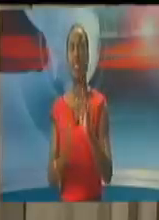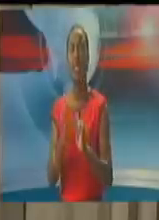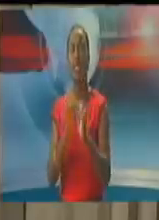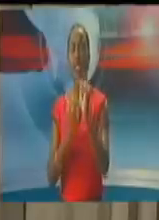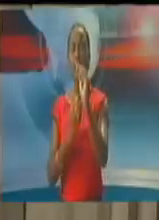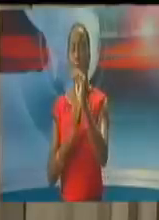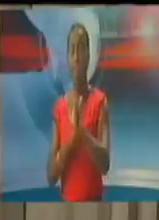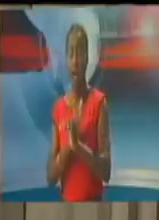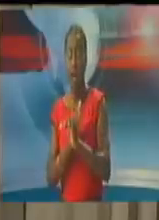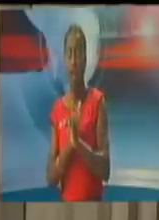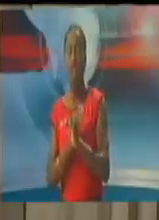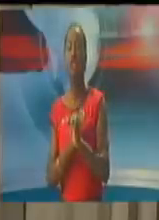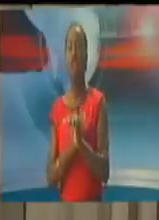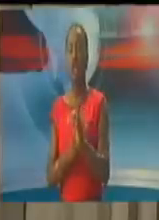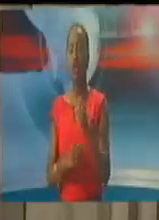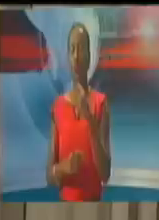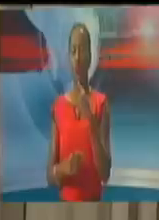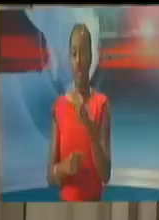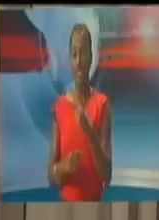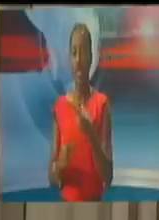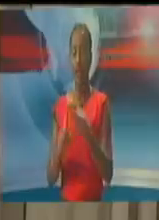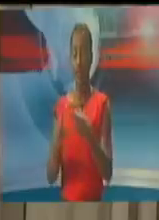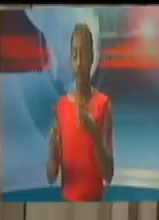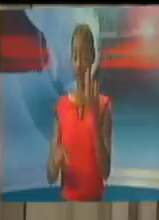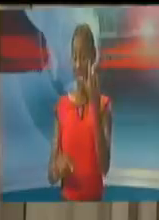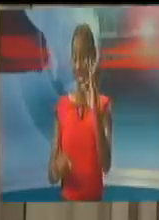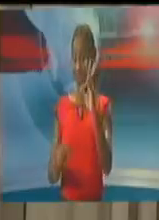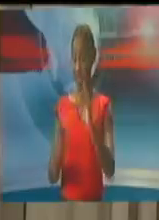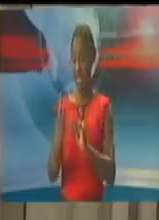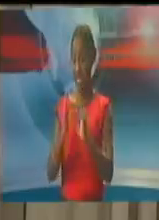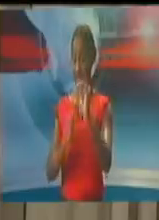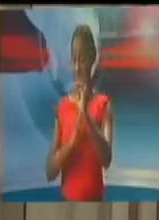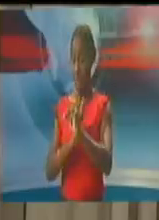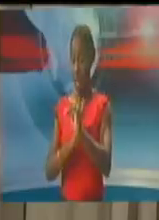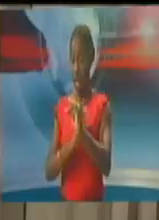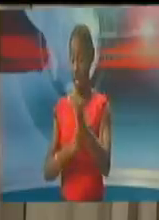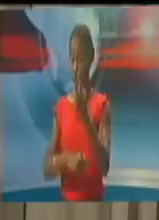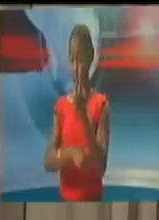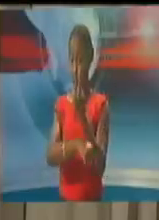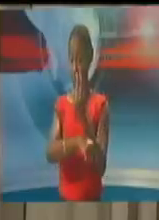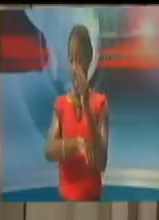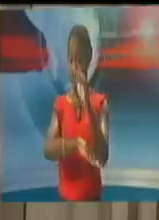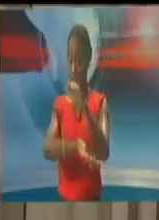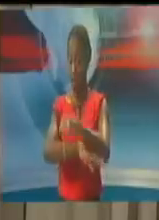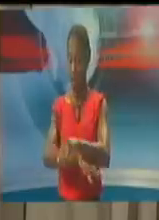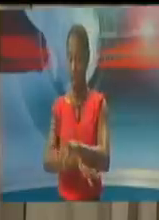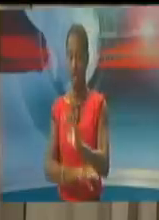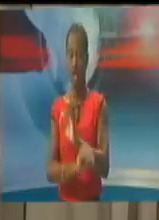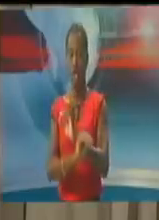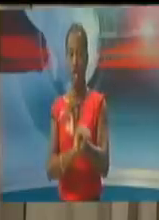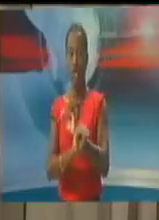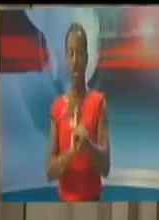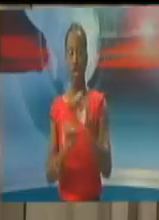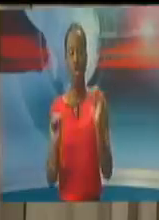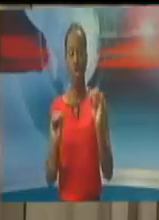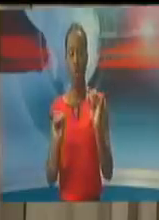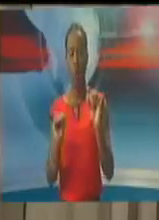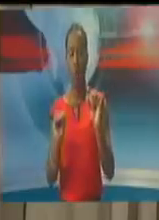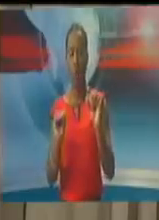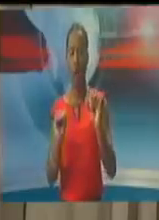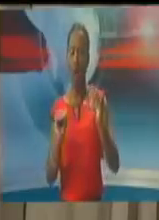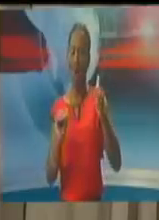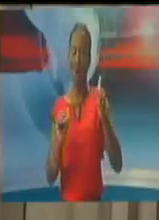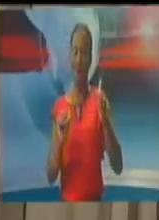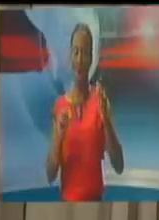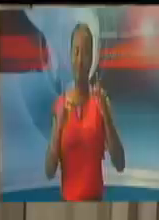a specific decision to say from the 17th of March, midnight, we would no longer allow non-nationals. Every one of these